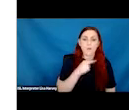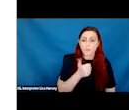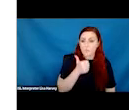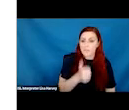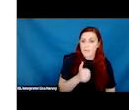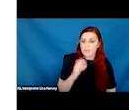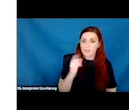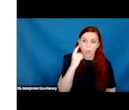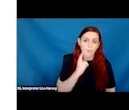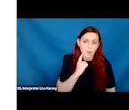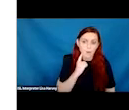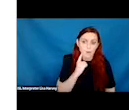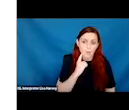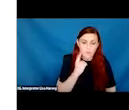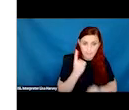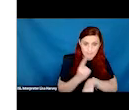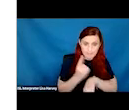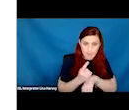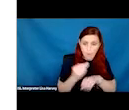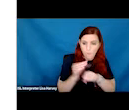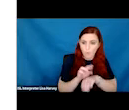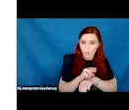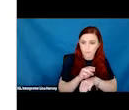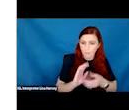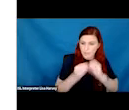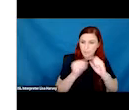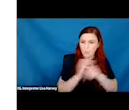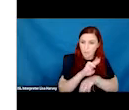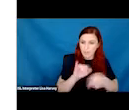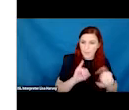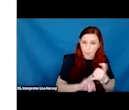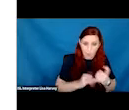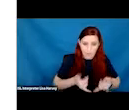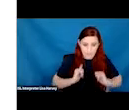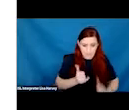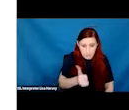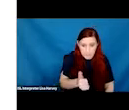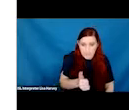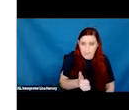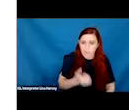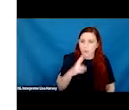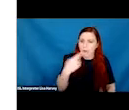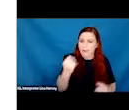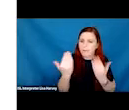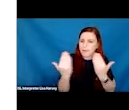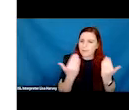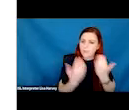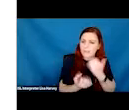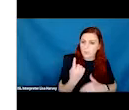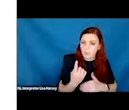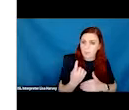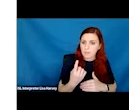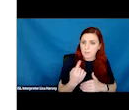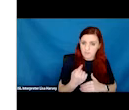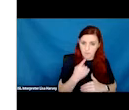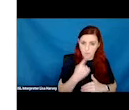created to facilitate the access needs of those who are unable to physically type or those who have literacy difficulties. However,